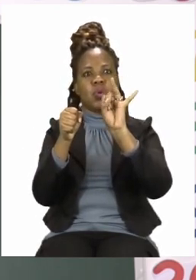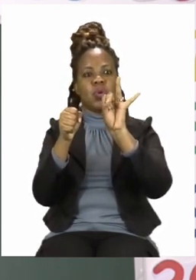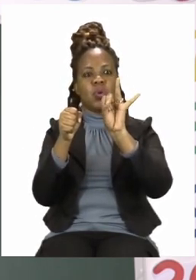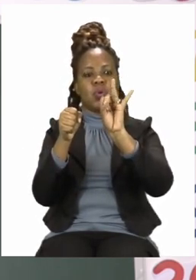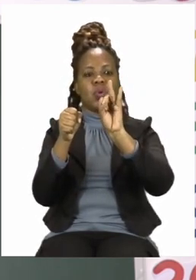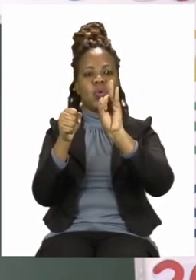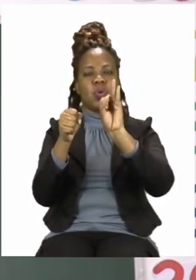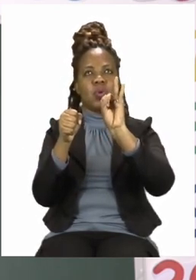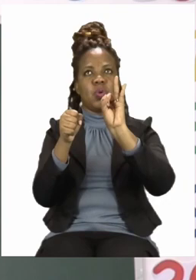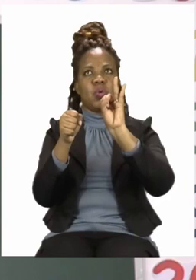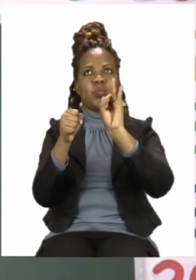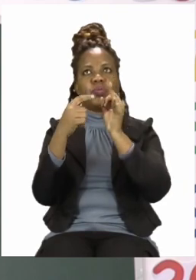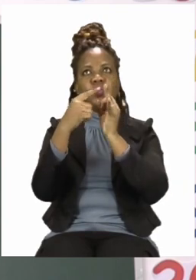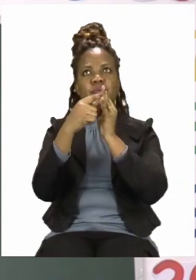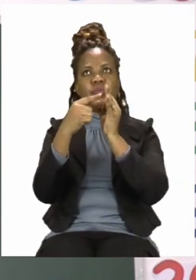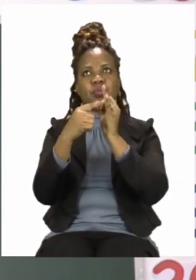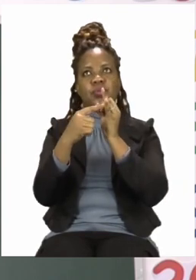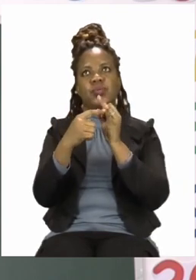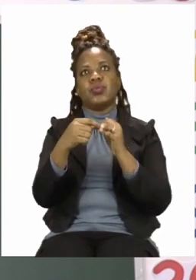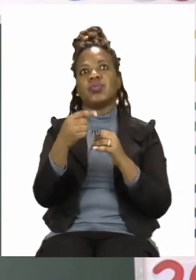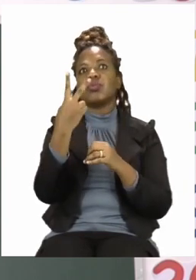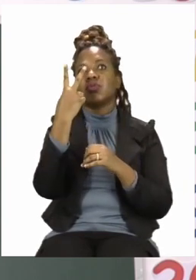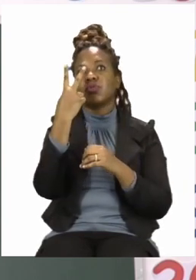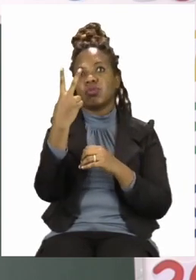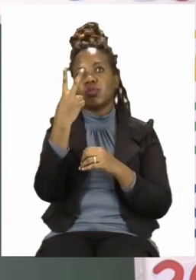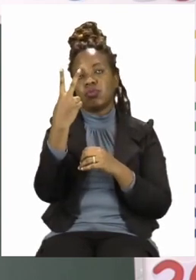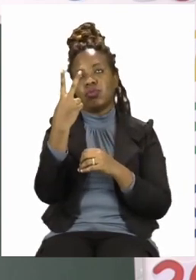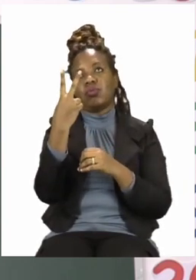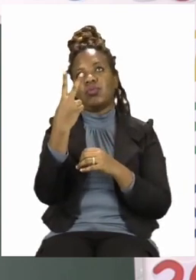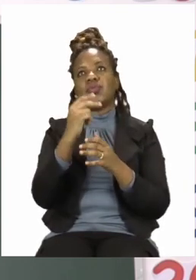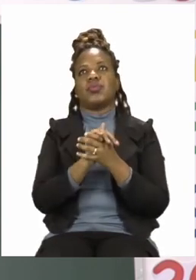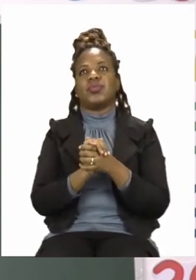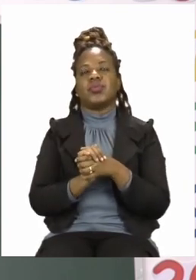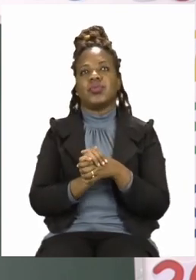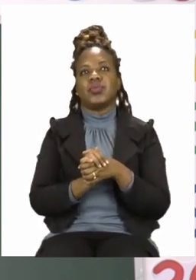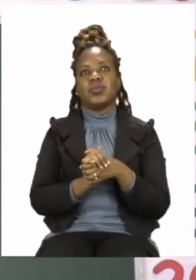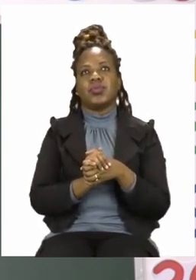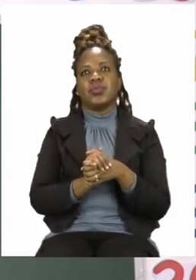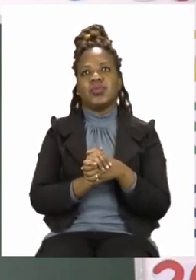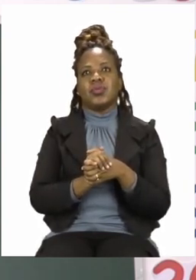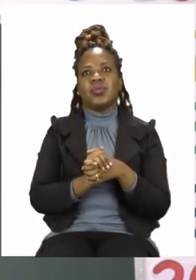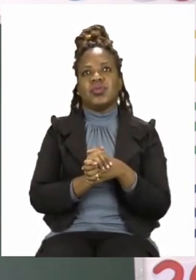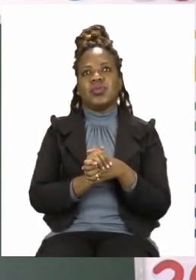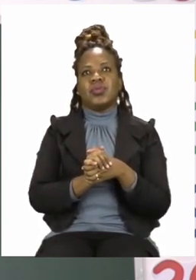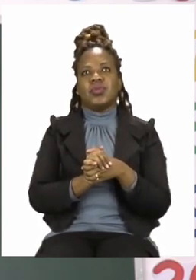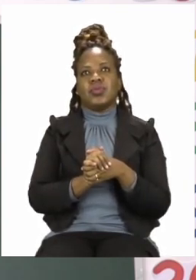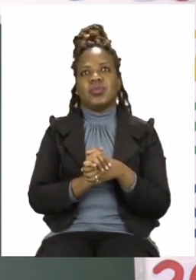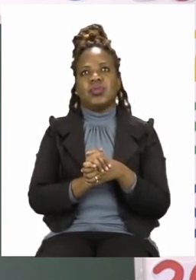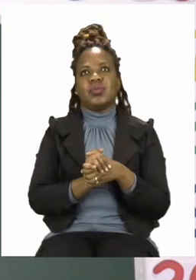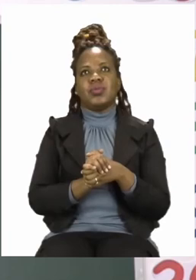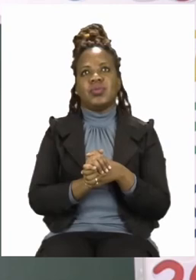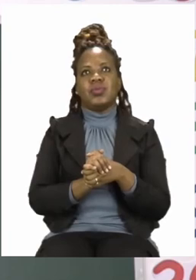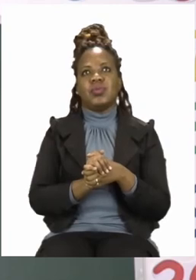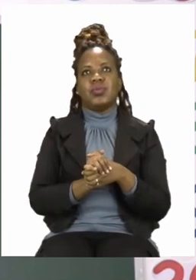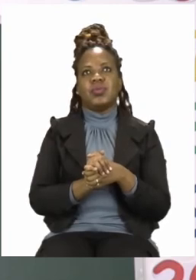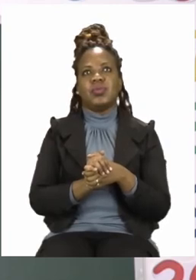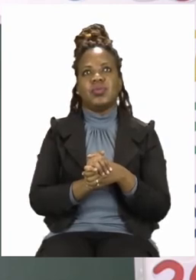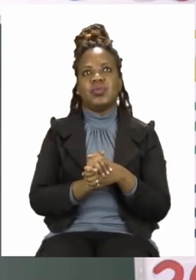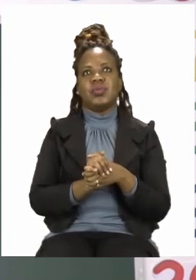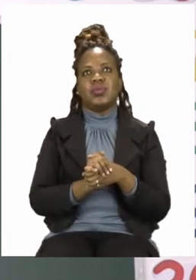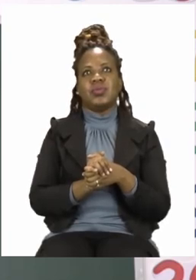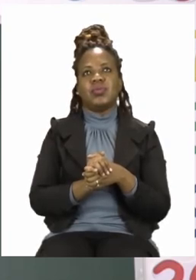1, 2, 3, 4. And I'm left with how many fingers? 2. So I will put my